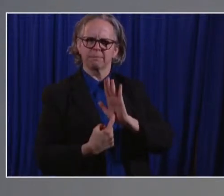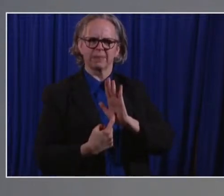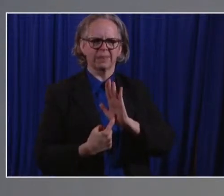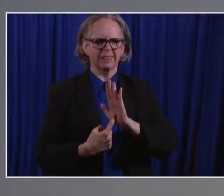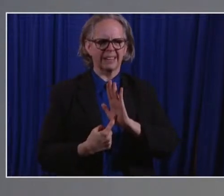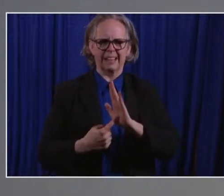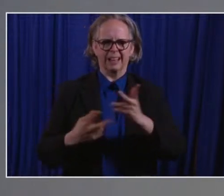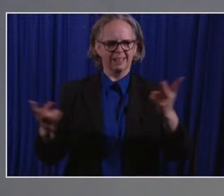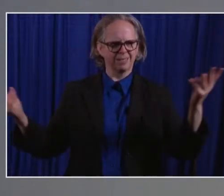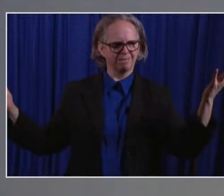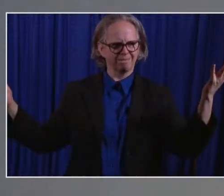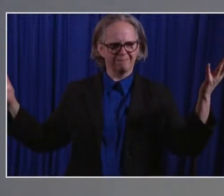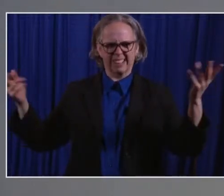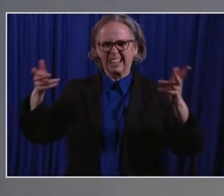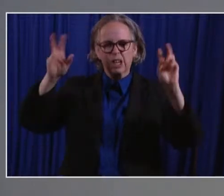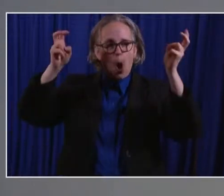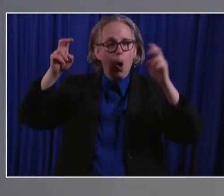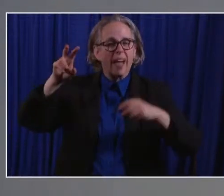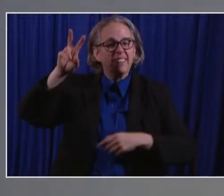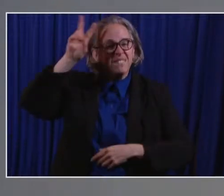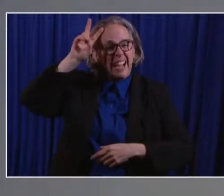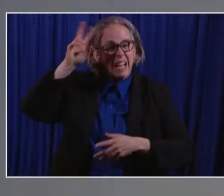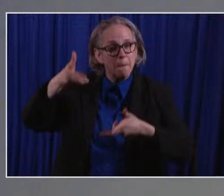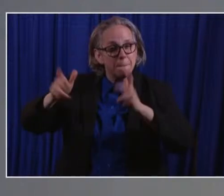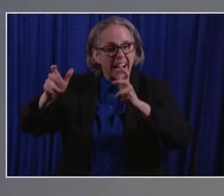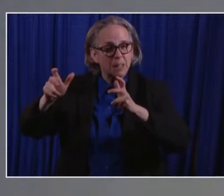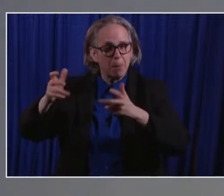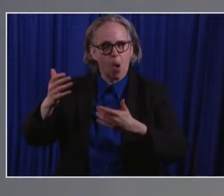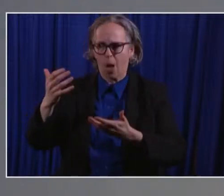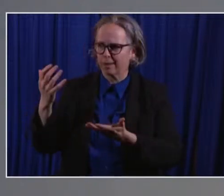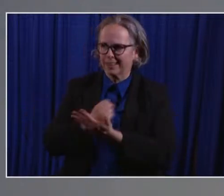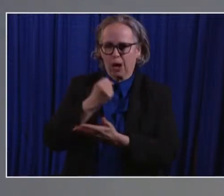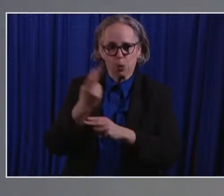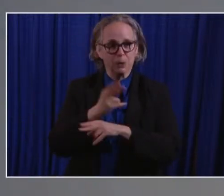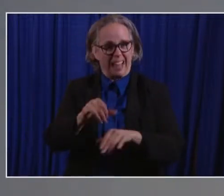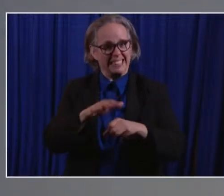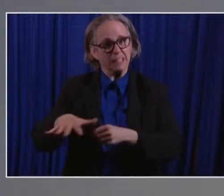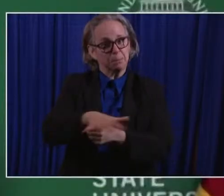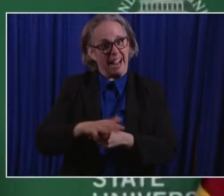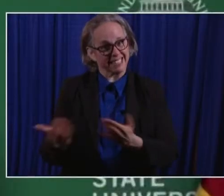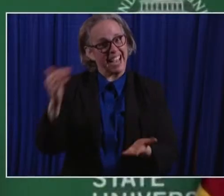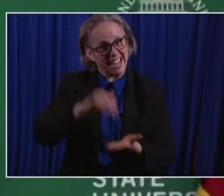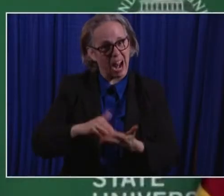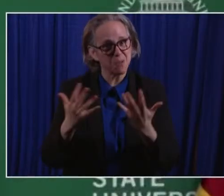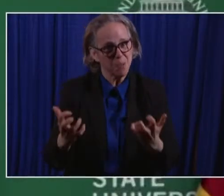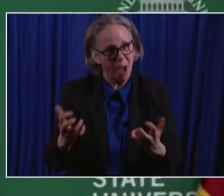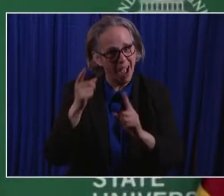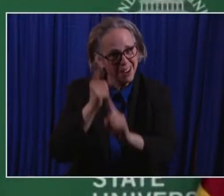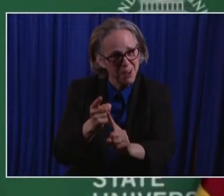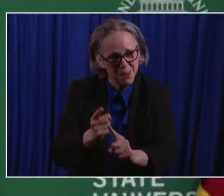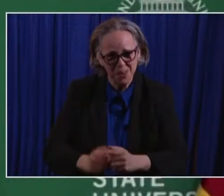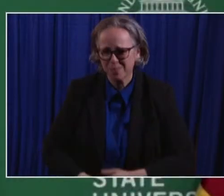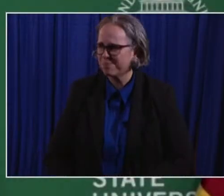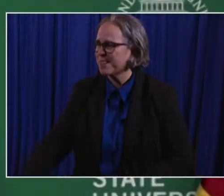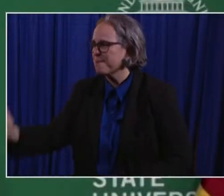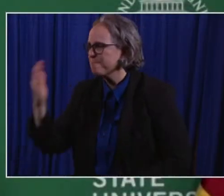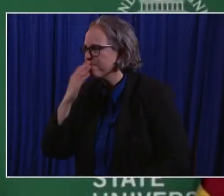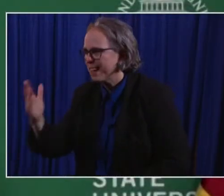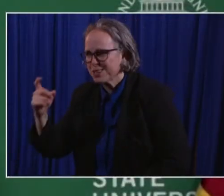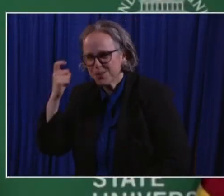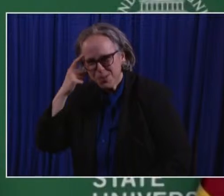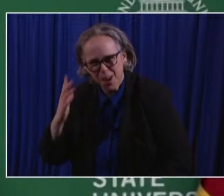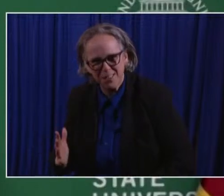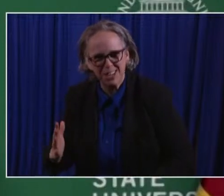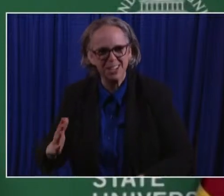We look forward to working with the vaccination center in the coming weeks and months. Thank you, Governor. Thanks, Mr. President. We really appreciate